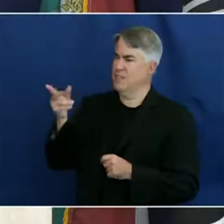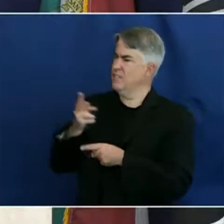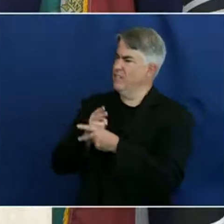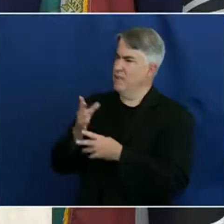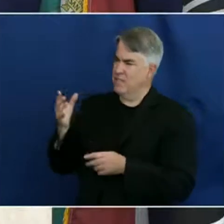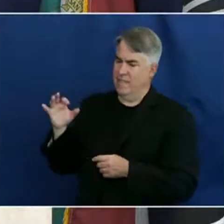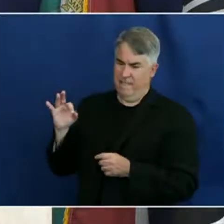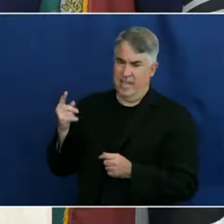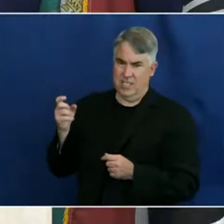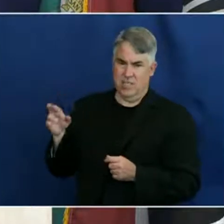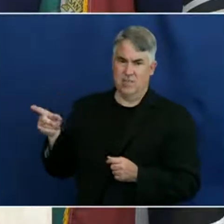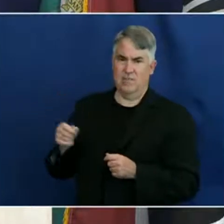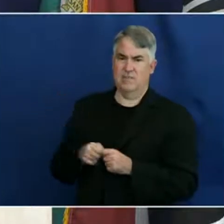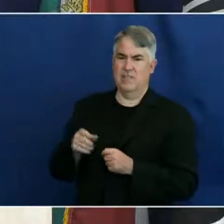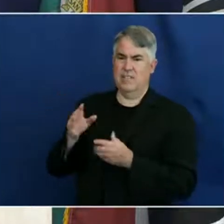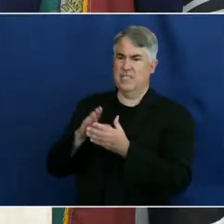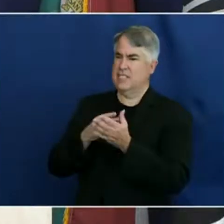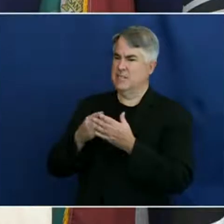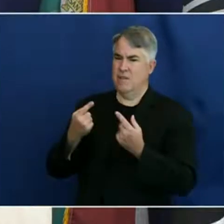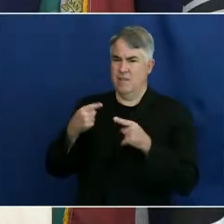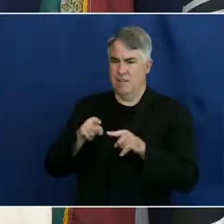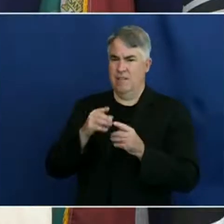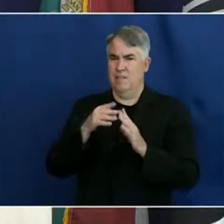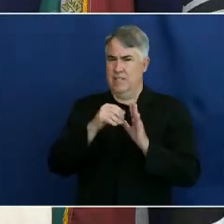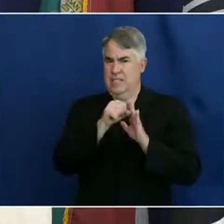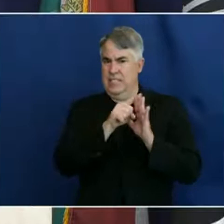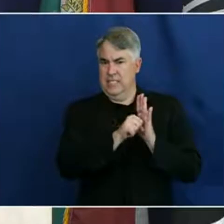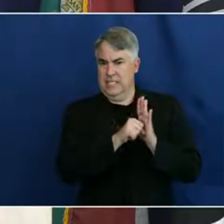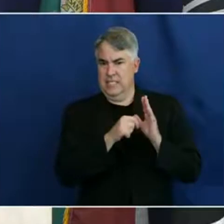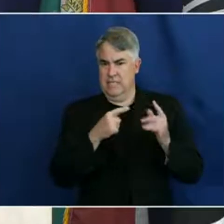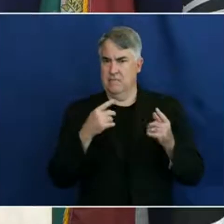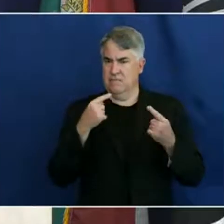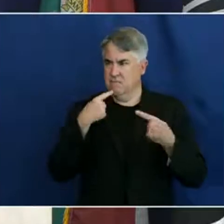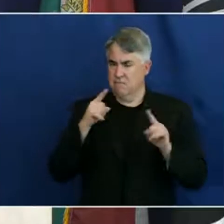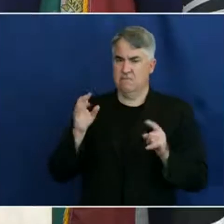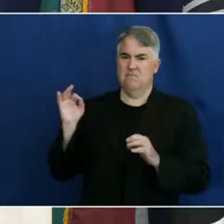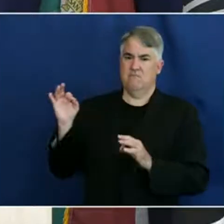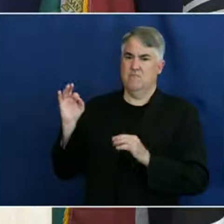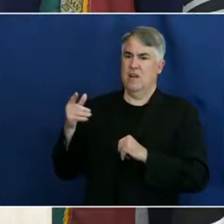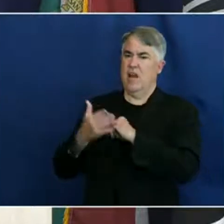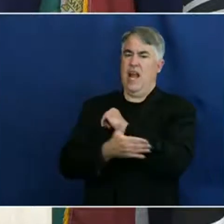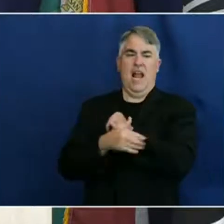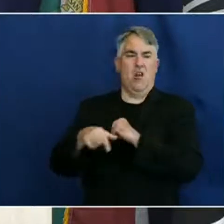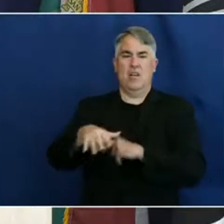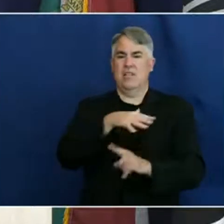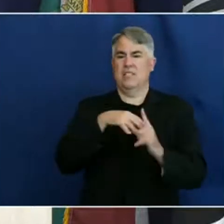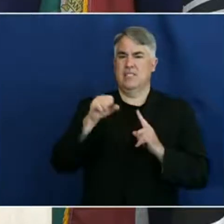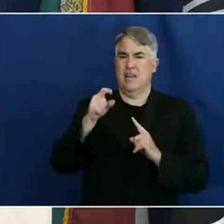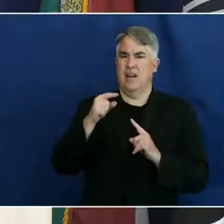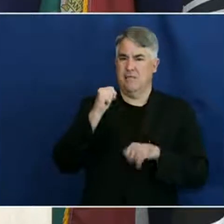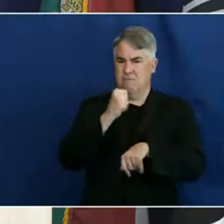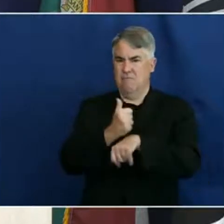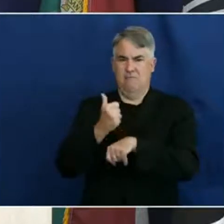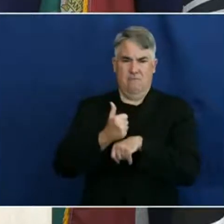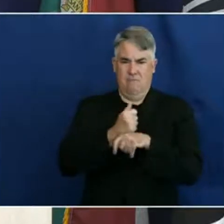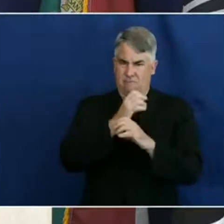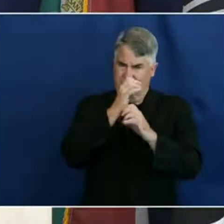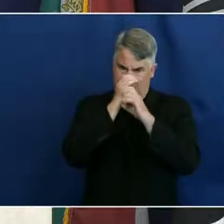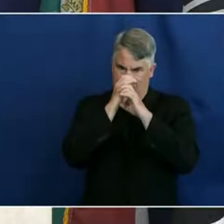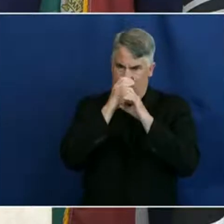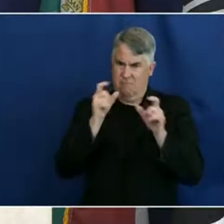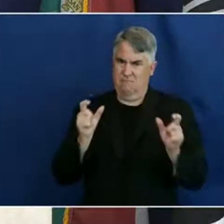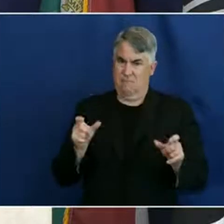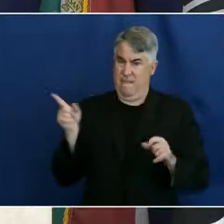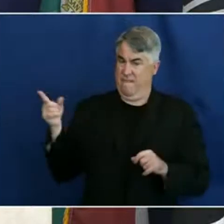this to align with the state announcement. The county has the ability to impose some additional restrictions if it feels it's